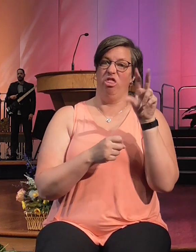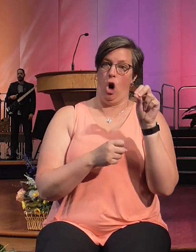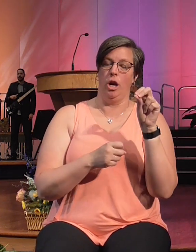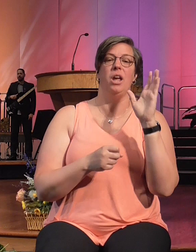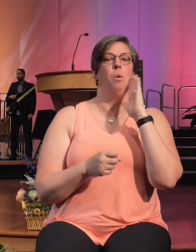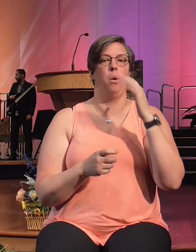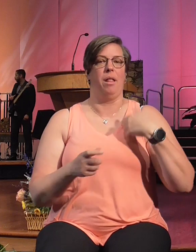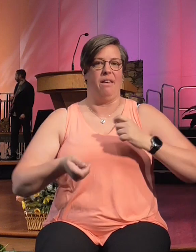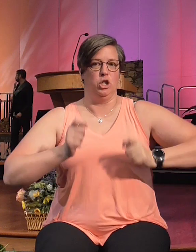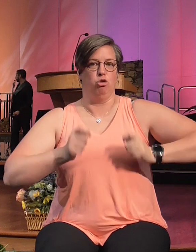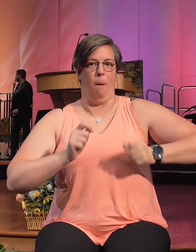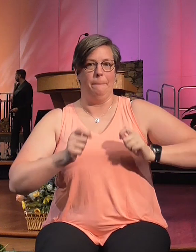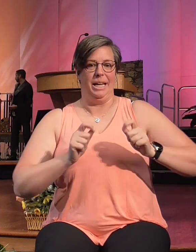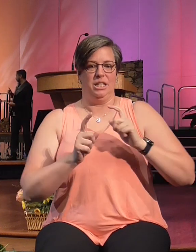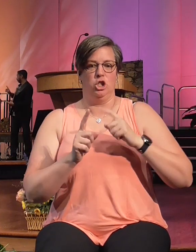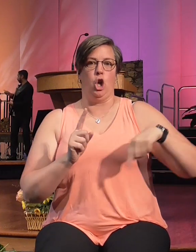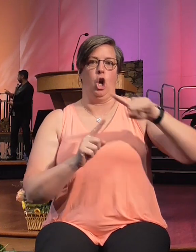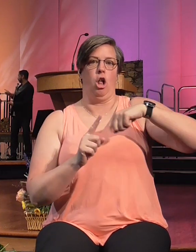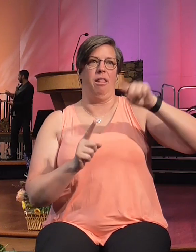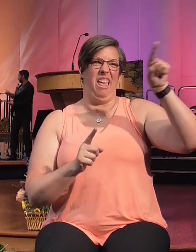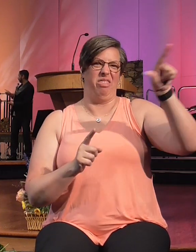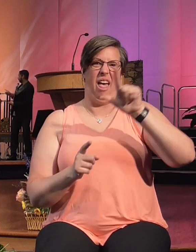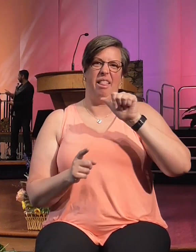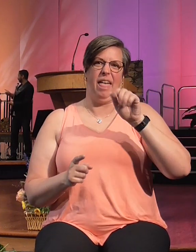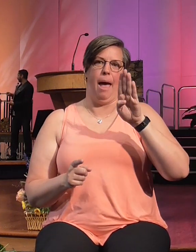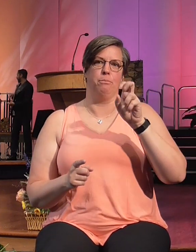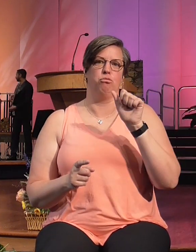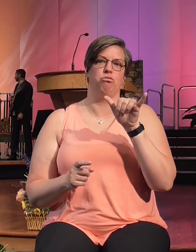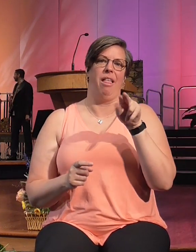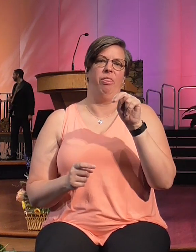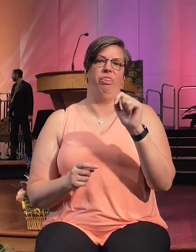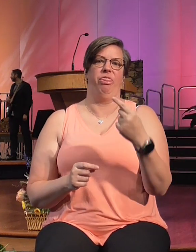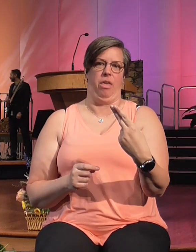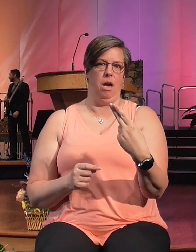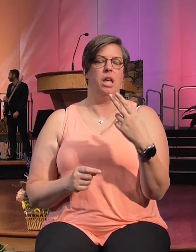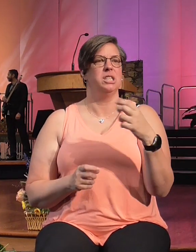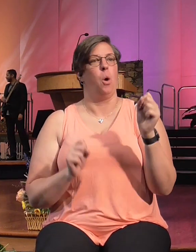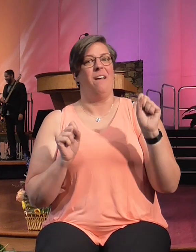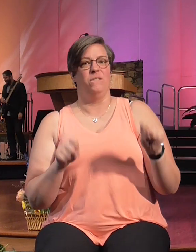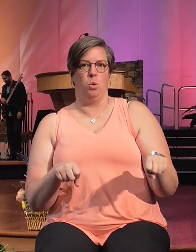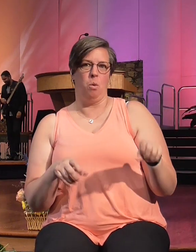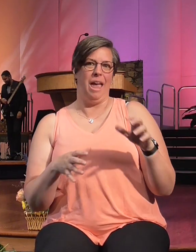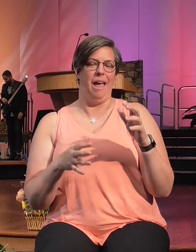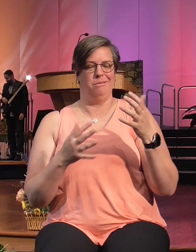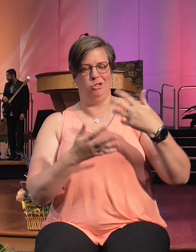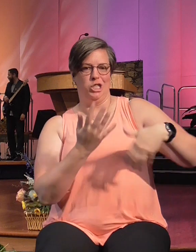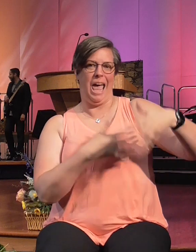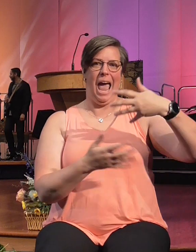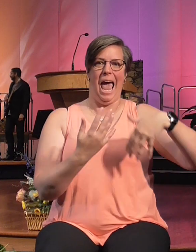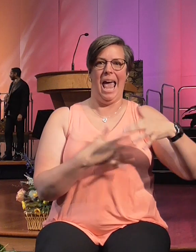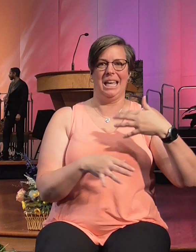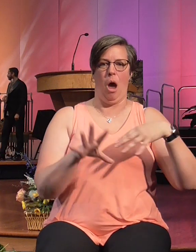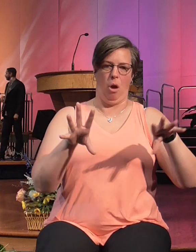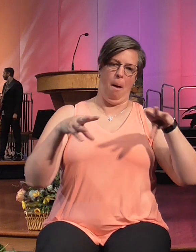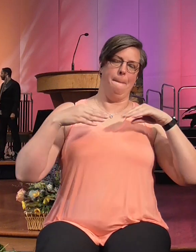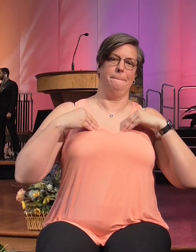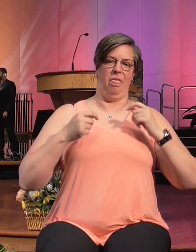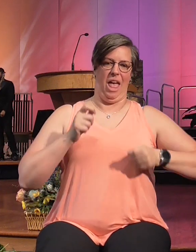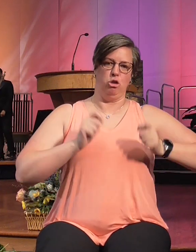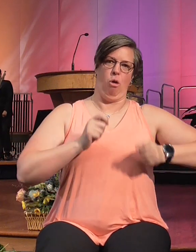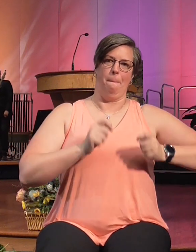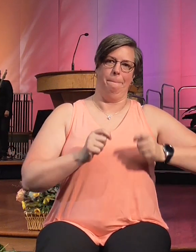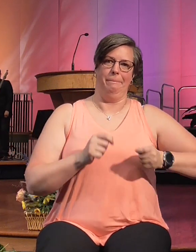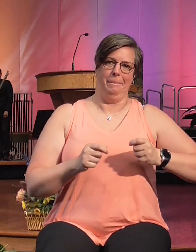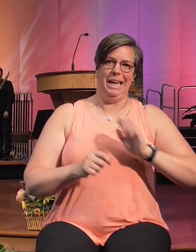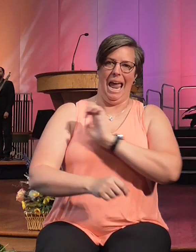that will be occurring over in the labyrinth. And so if you'd like to just hang out and absorb the drumming energy or get in there and drum yourself,